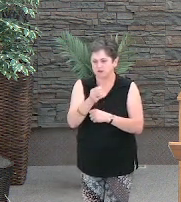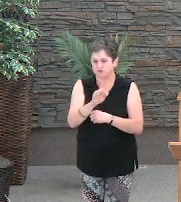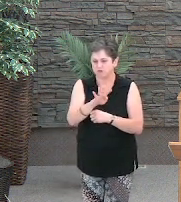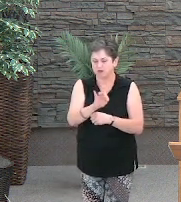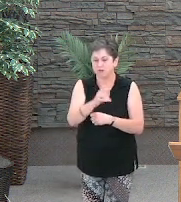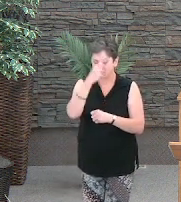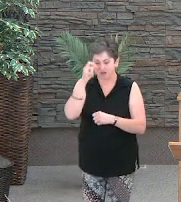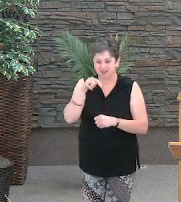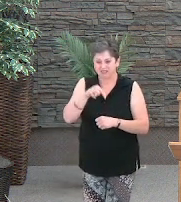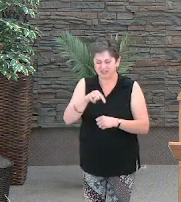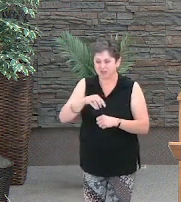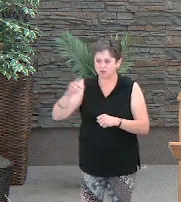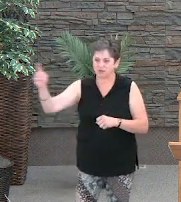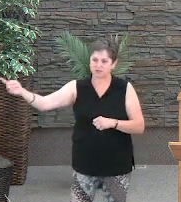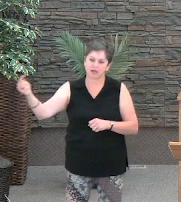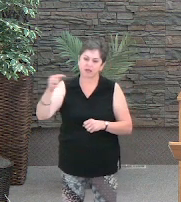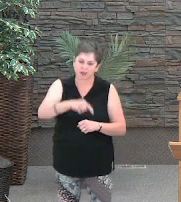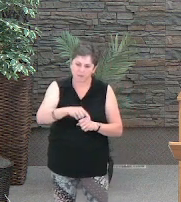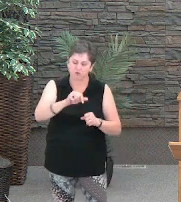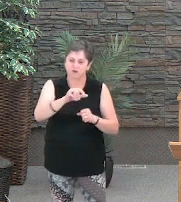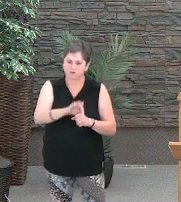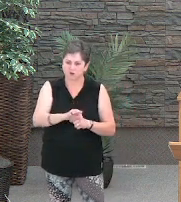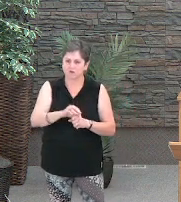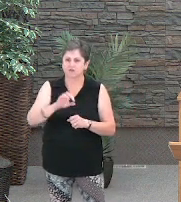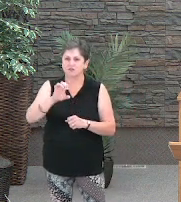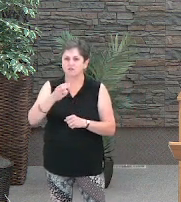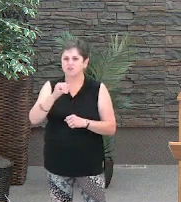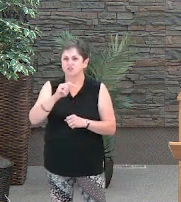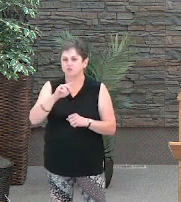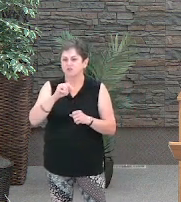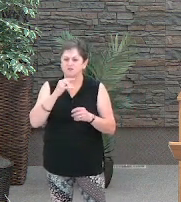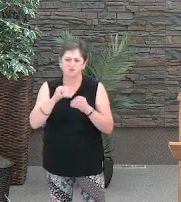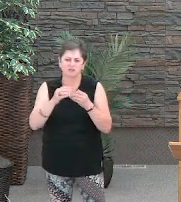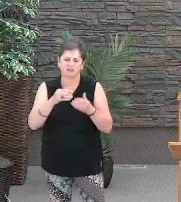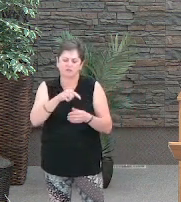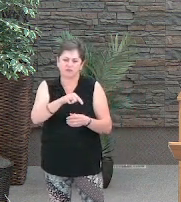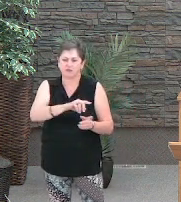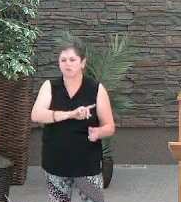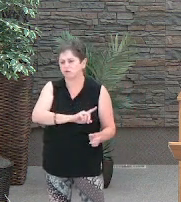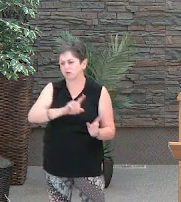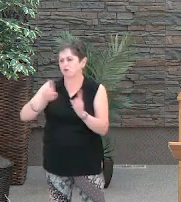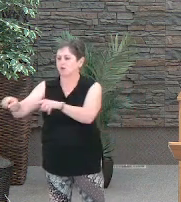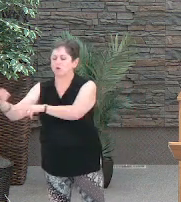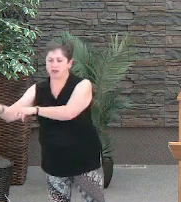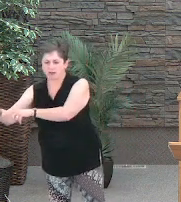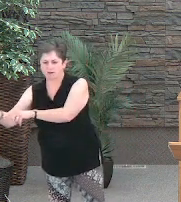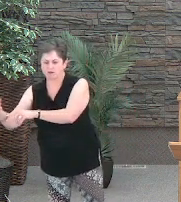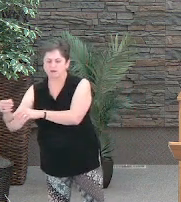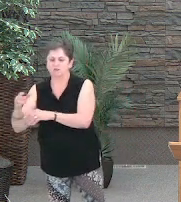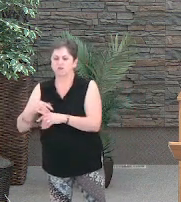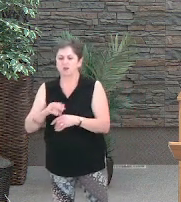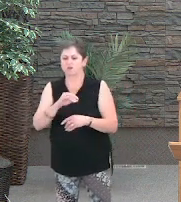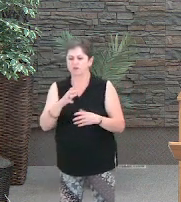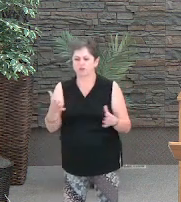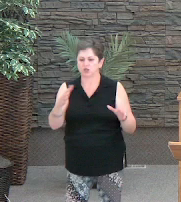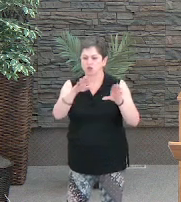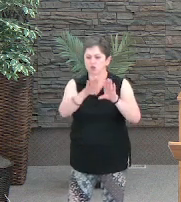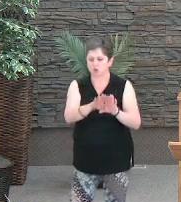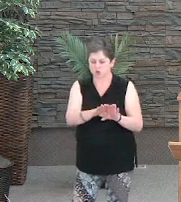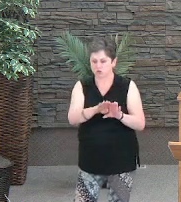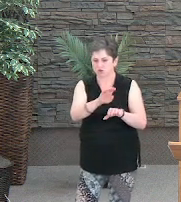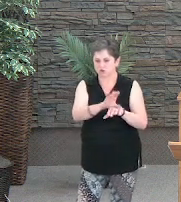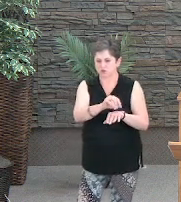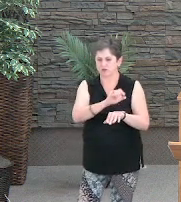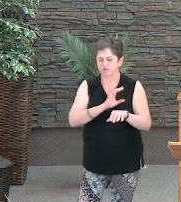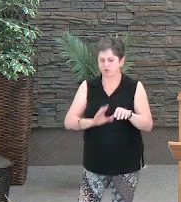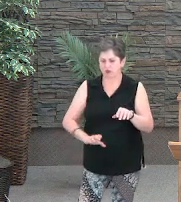But because he was coming to Great Falls, the Chitwoods said it'd be just as easy for them to go to Helena. And so they officially closed the doors of the Church